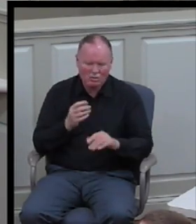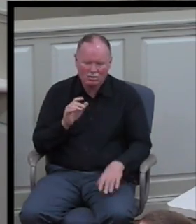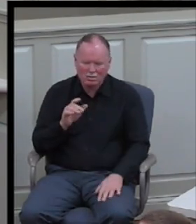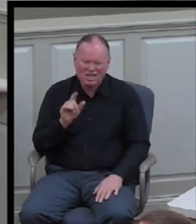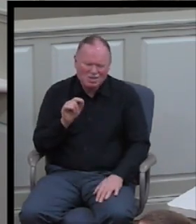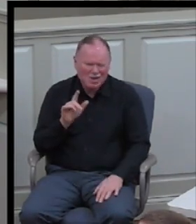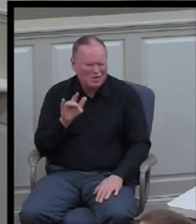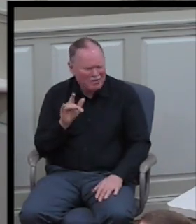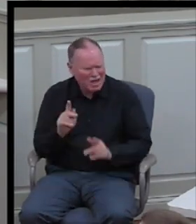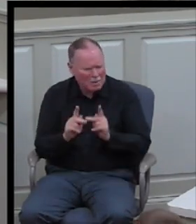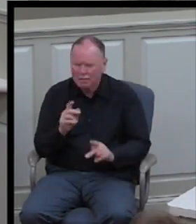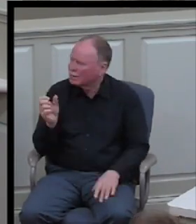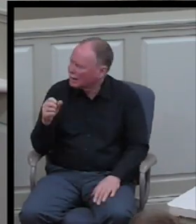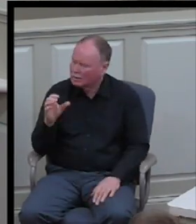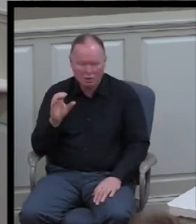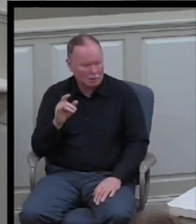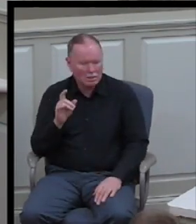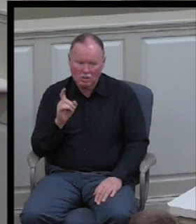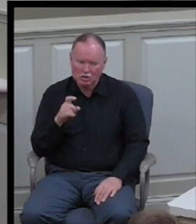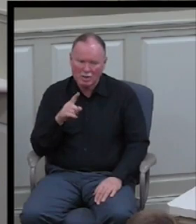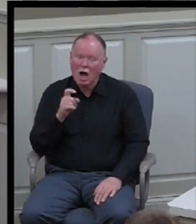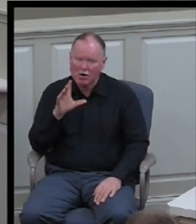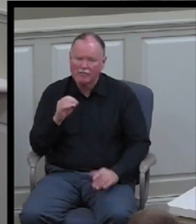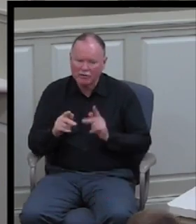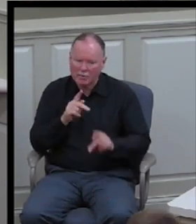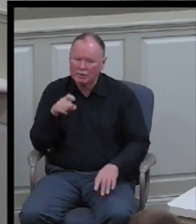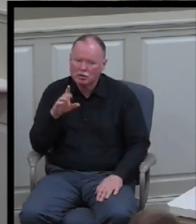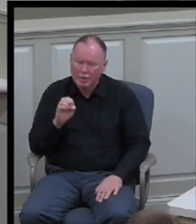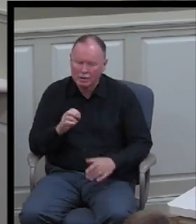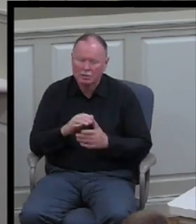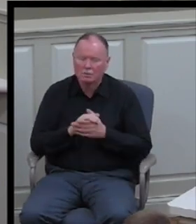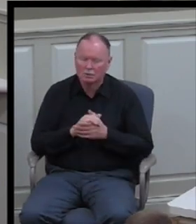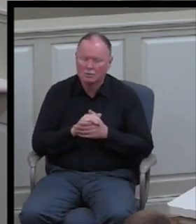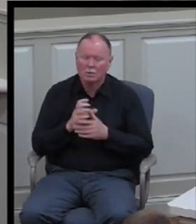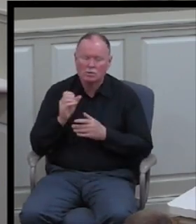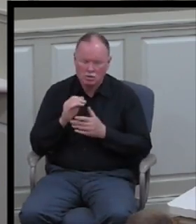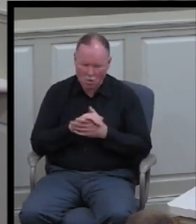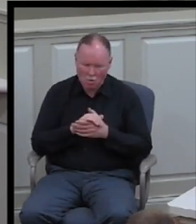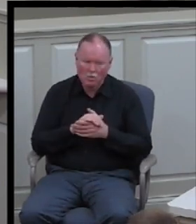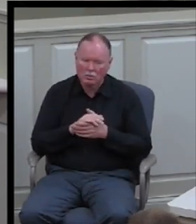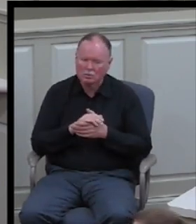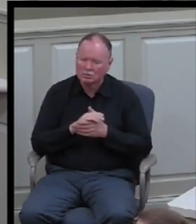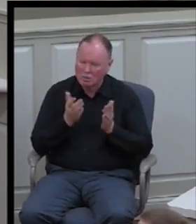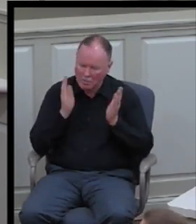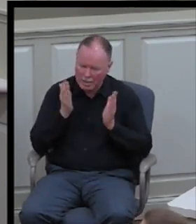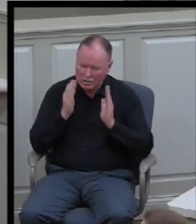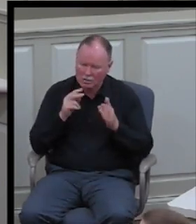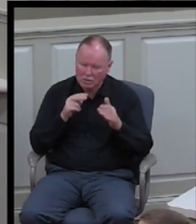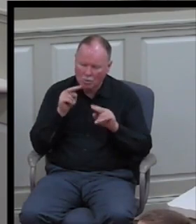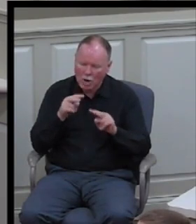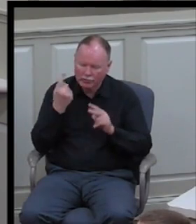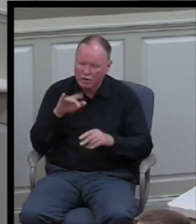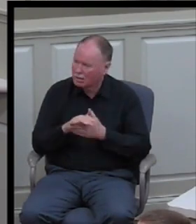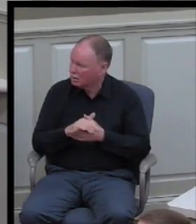25 there? Yeah. There needs to be 150 there. And so let's stay tuned on that one.